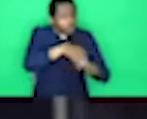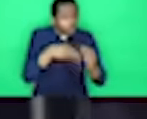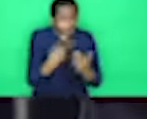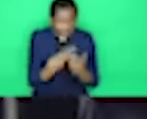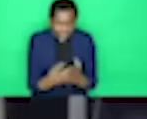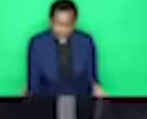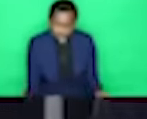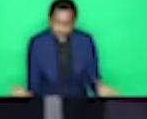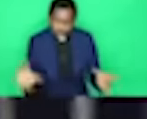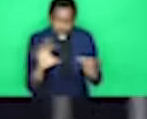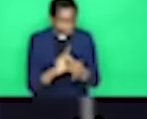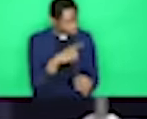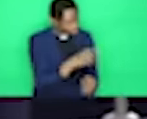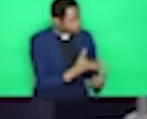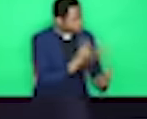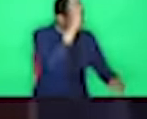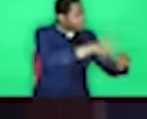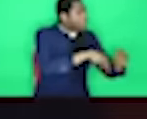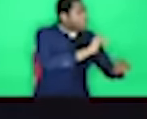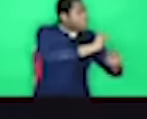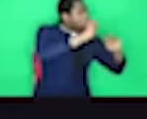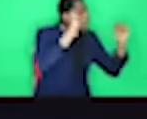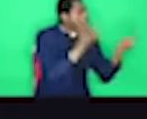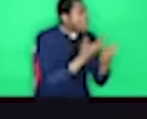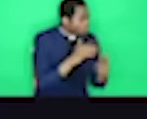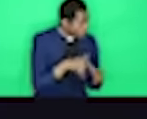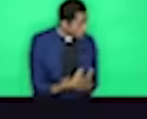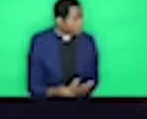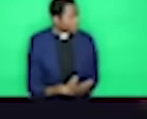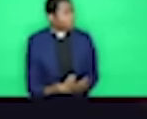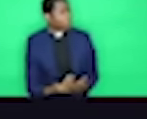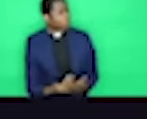you are richer than all the people around you and your community.